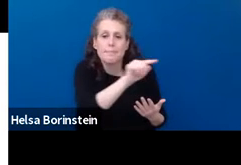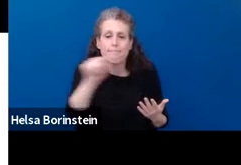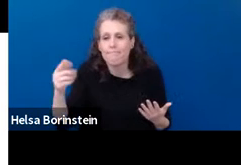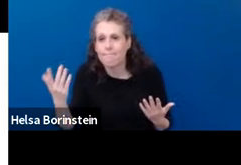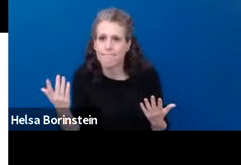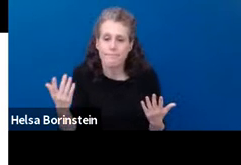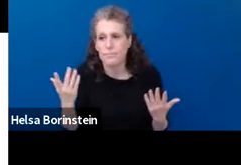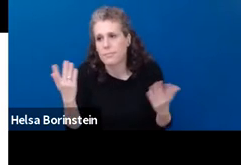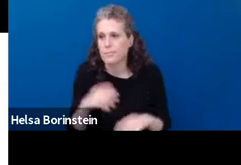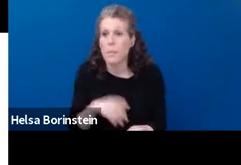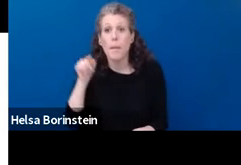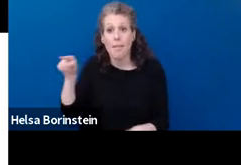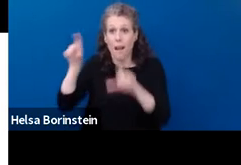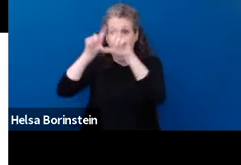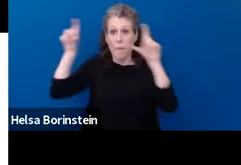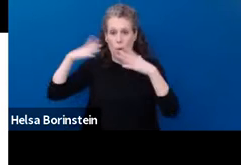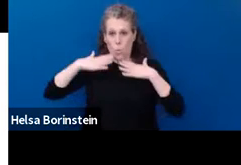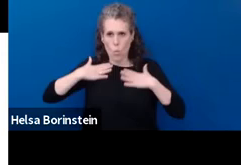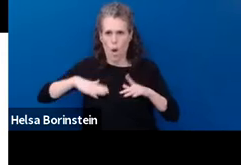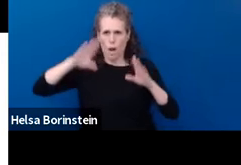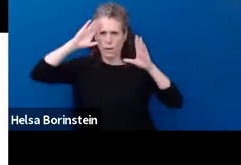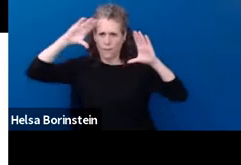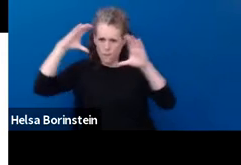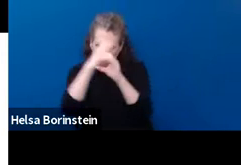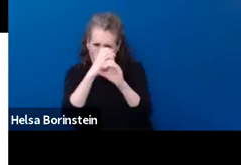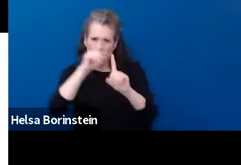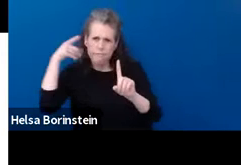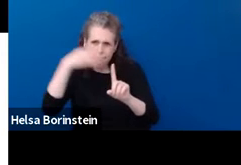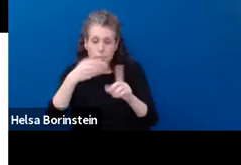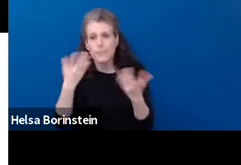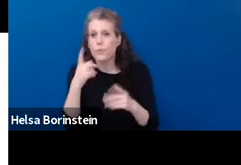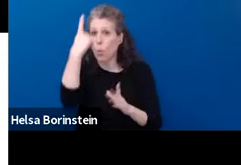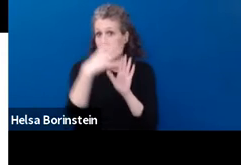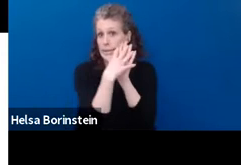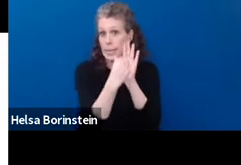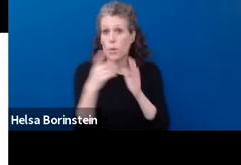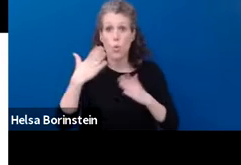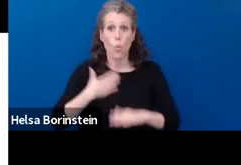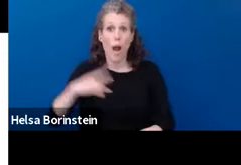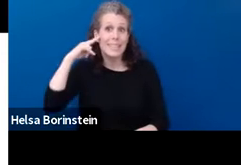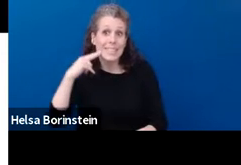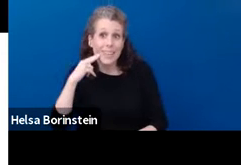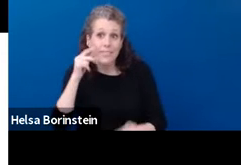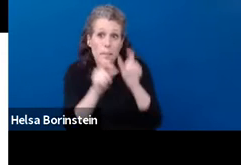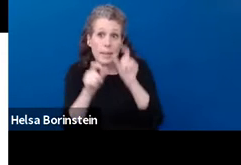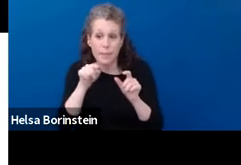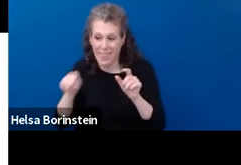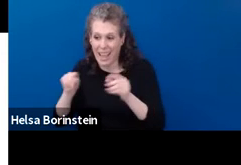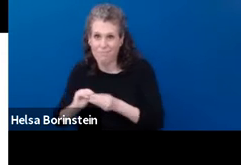focusing on a specific target group. If you want people who are deaf, you have to ask for, I want people that are deaf